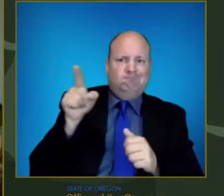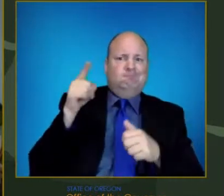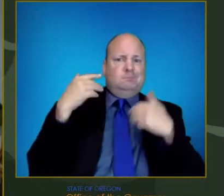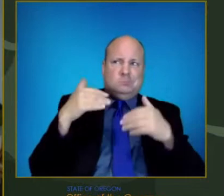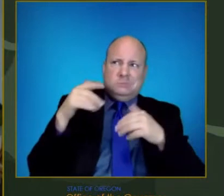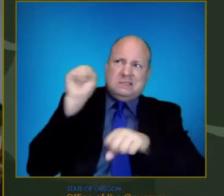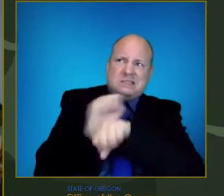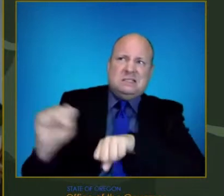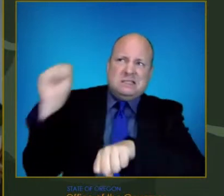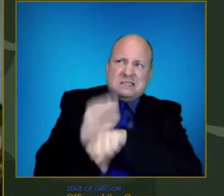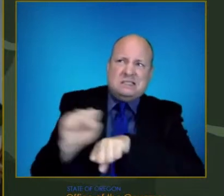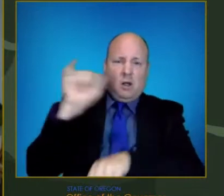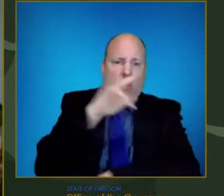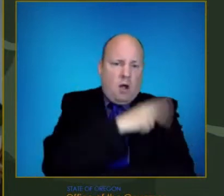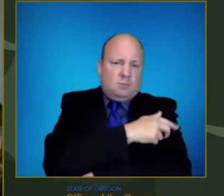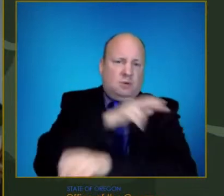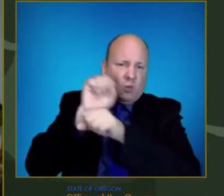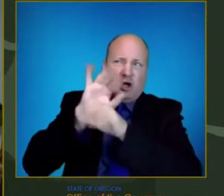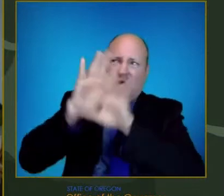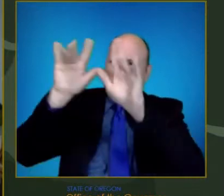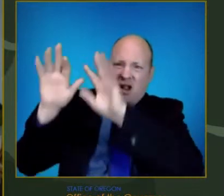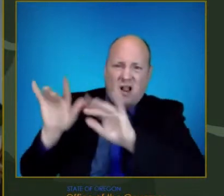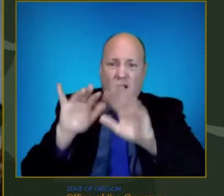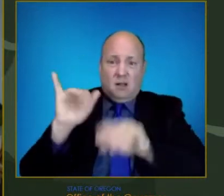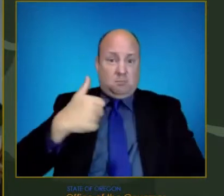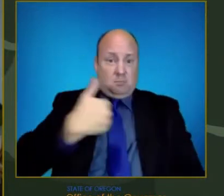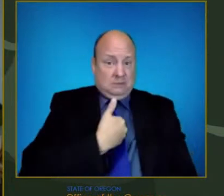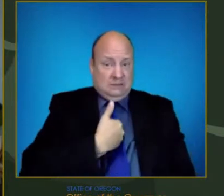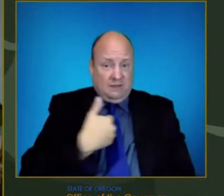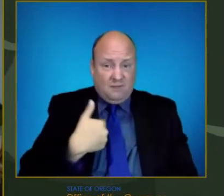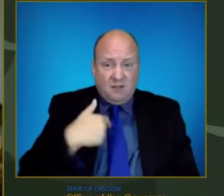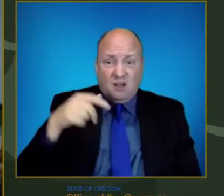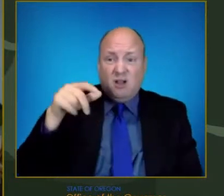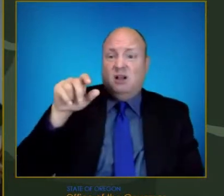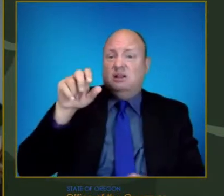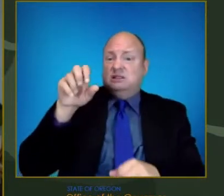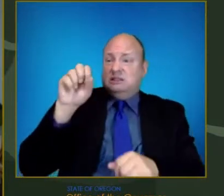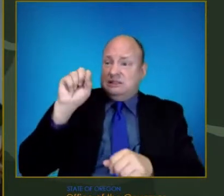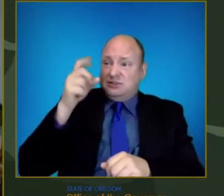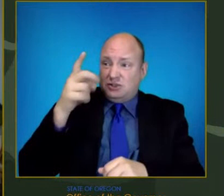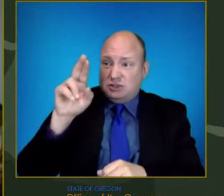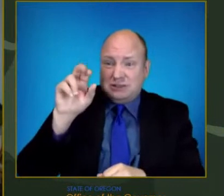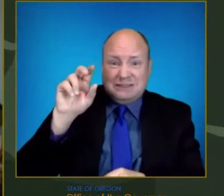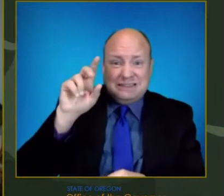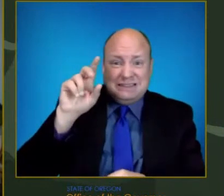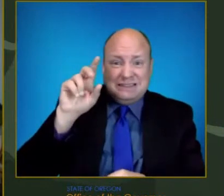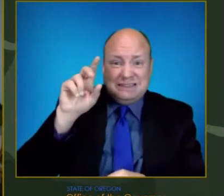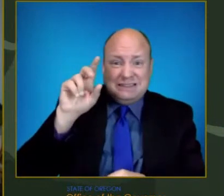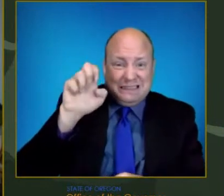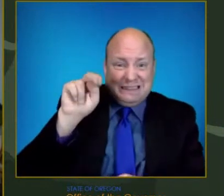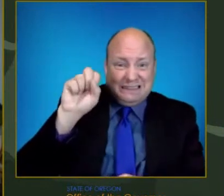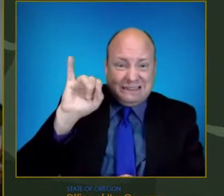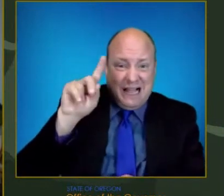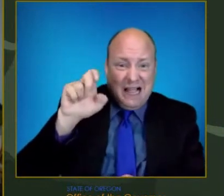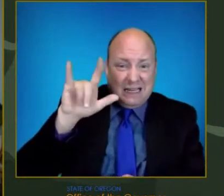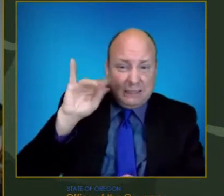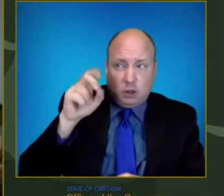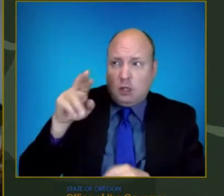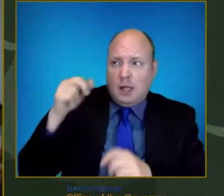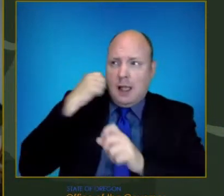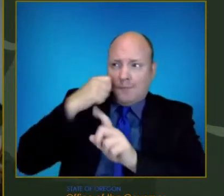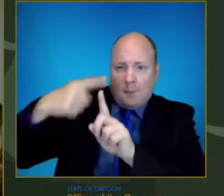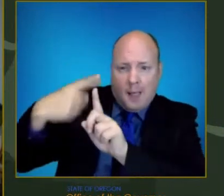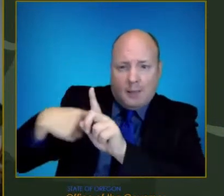Seidlinger, meet with them every month to hear how it's going. And I know that they're doing everything that they can, but it really is incumbent